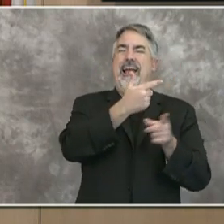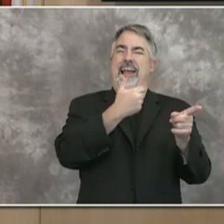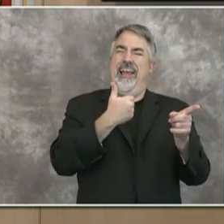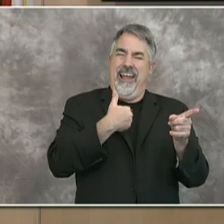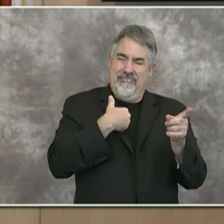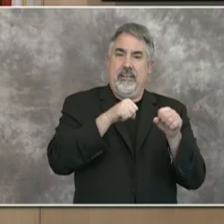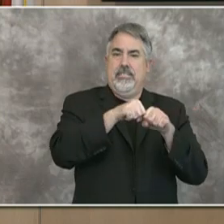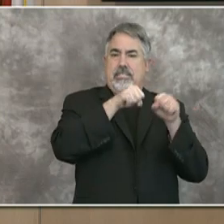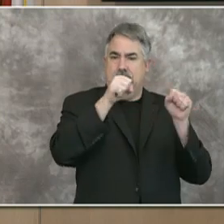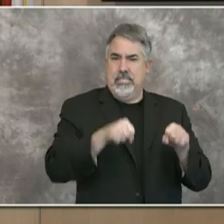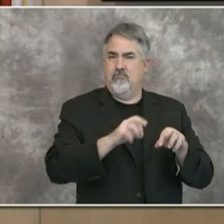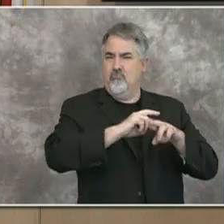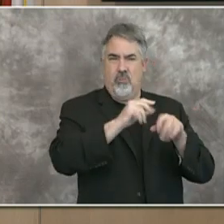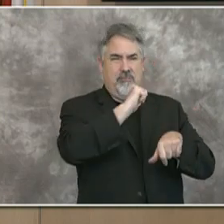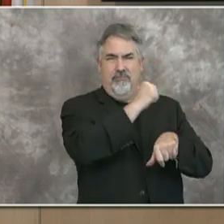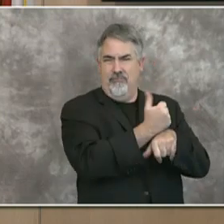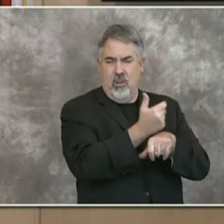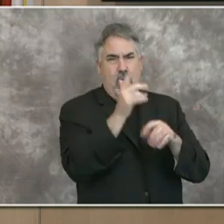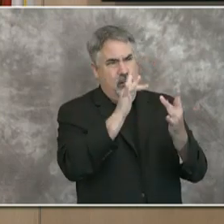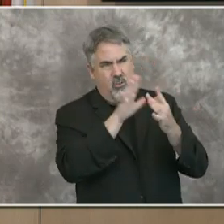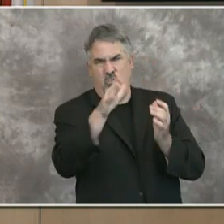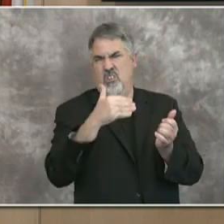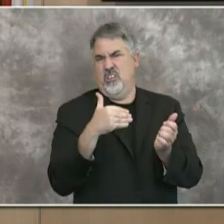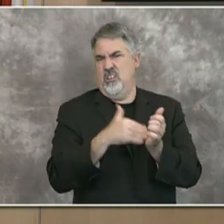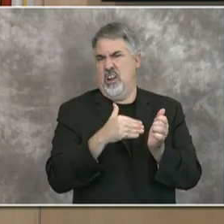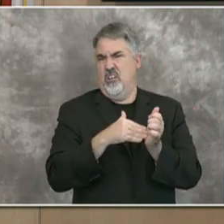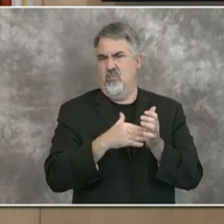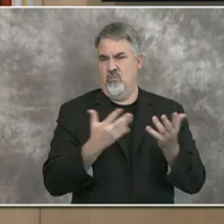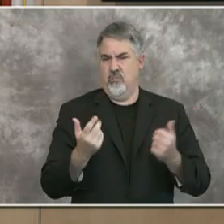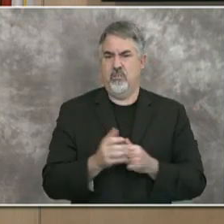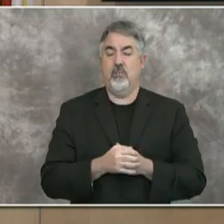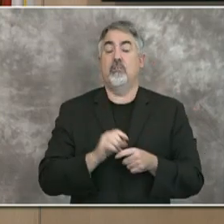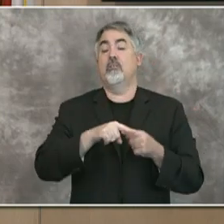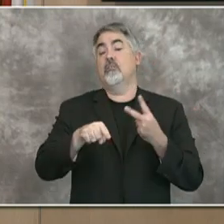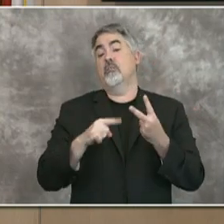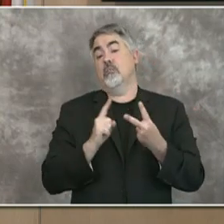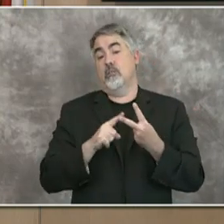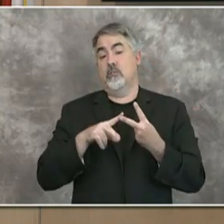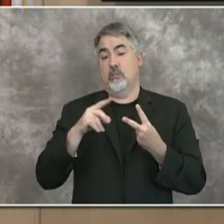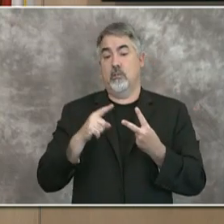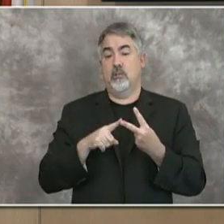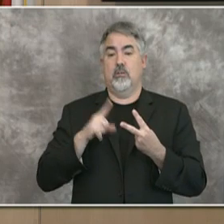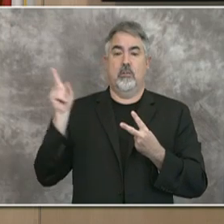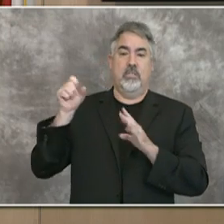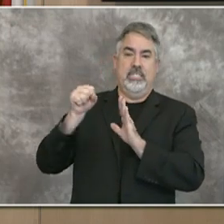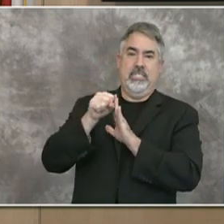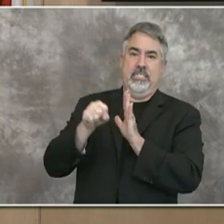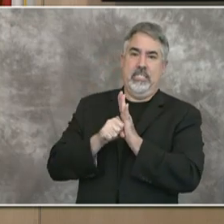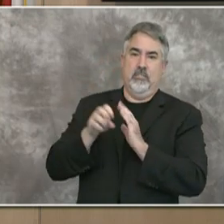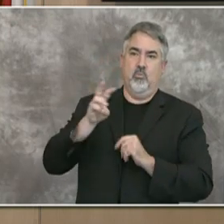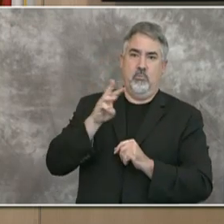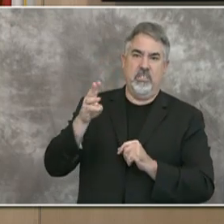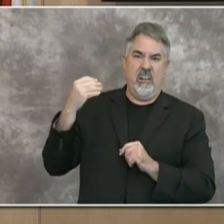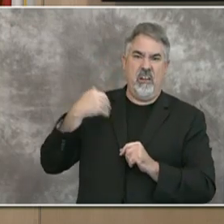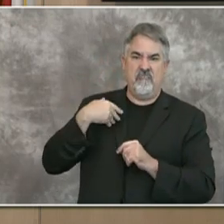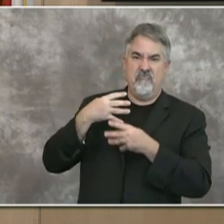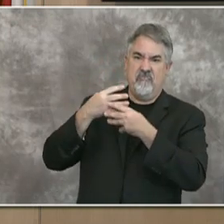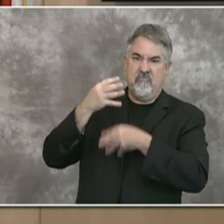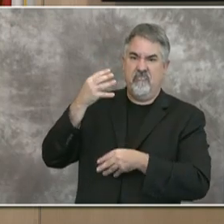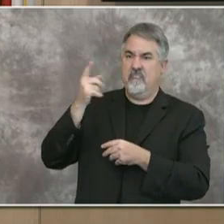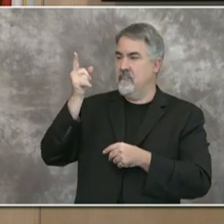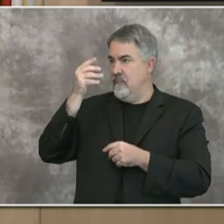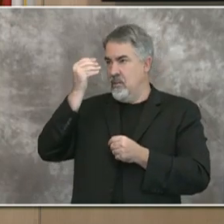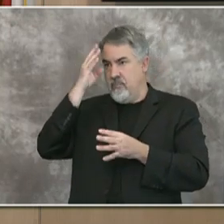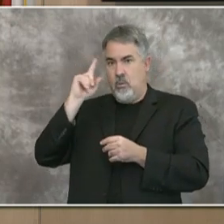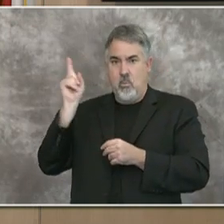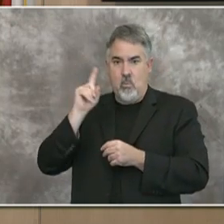in order to do that. Your second option is to go to the state website, which we have shared, and it remains up on the county website, for how you can